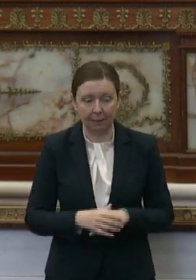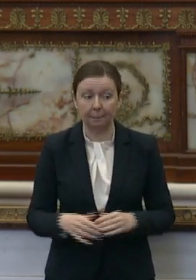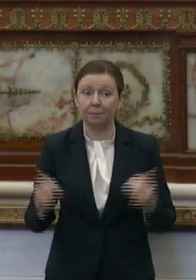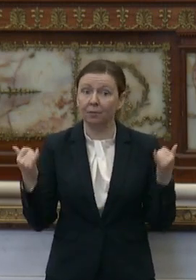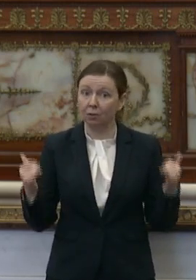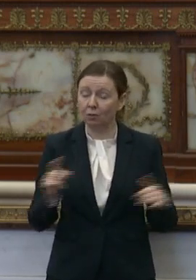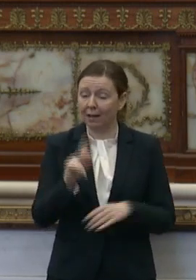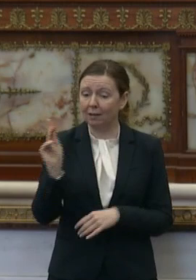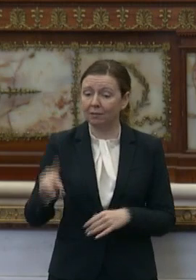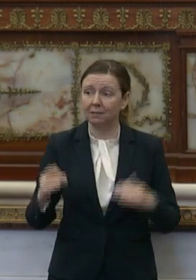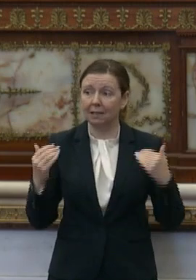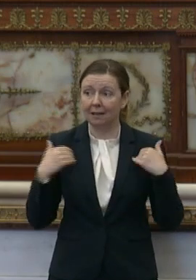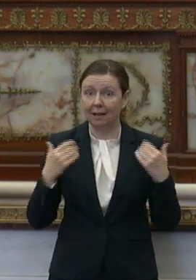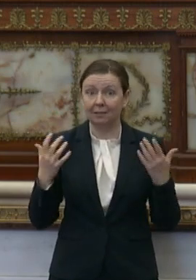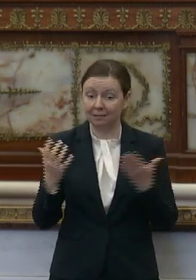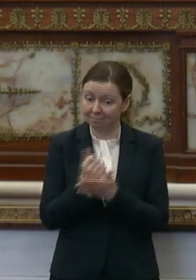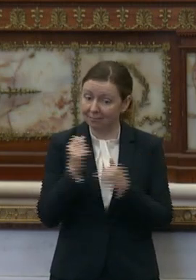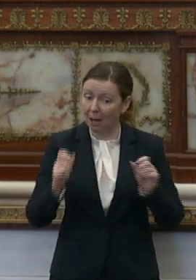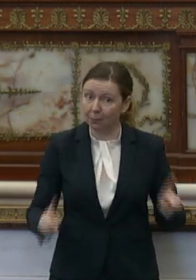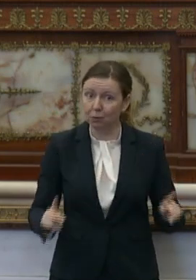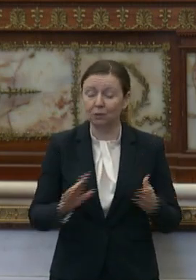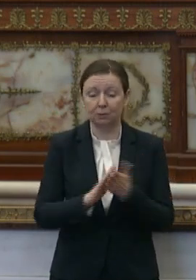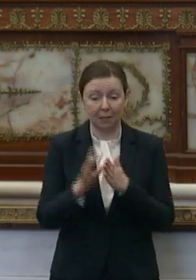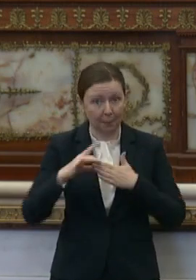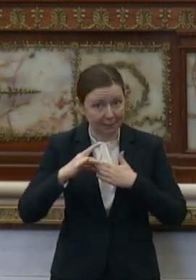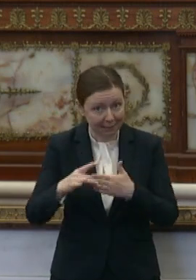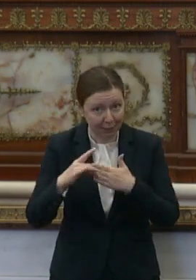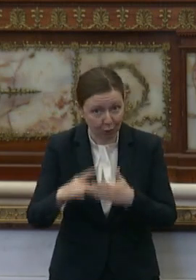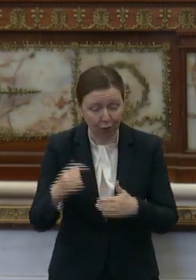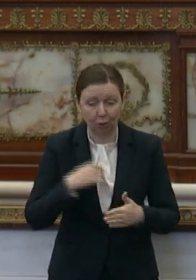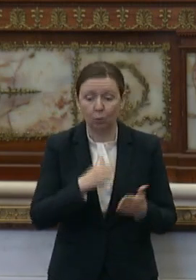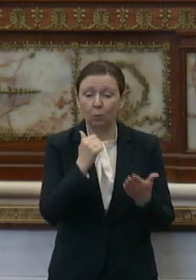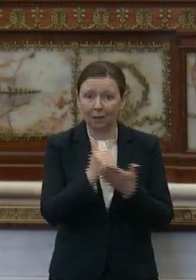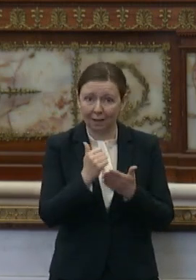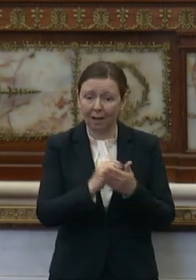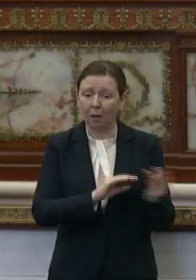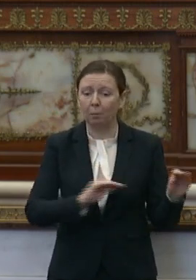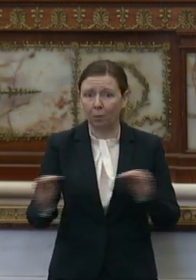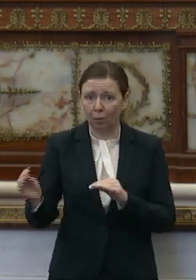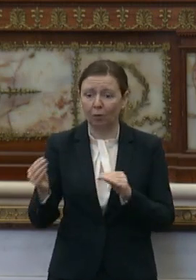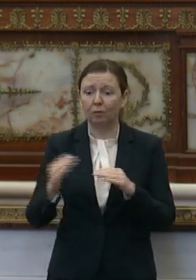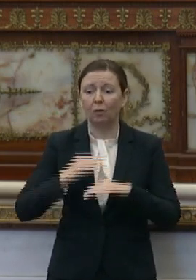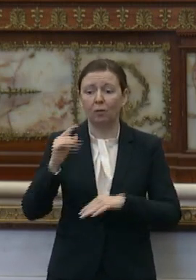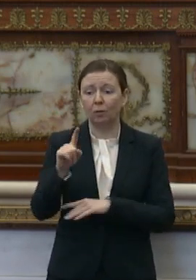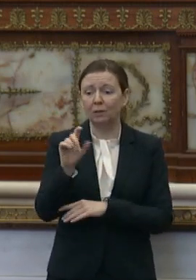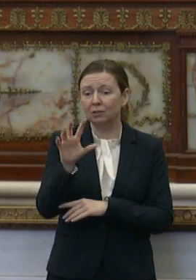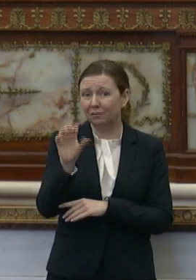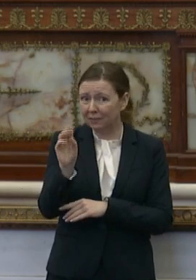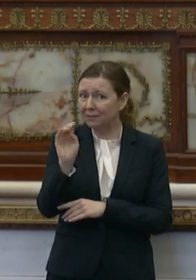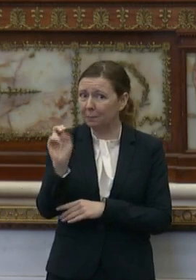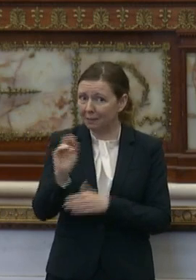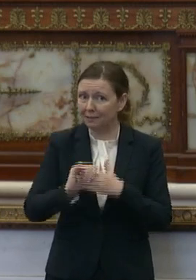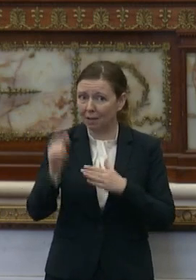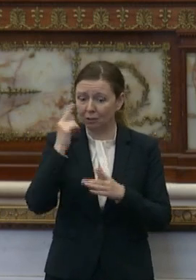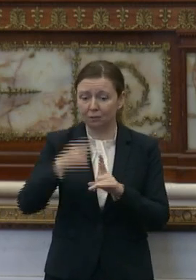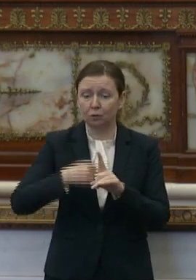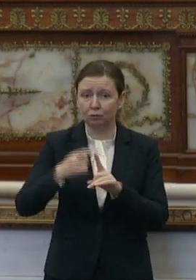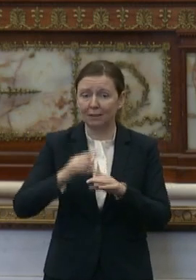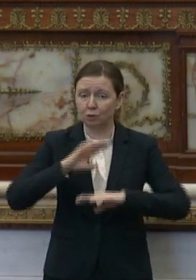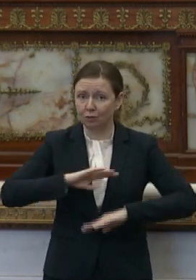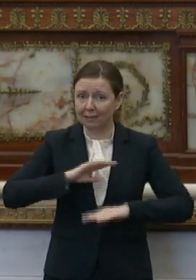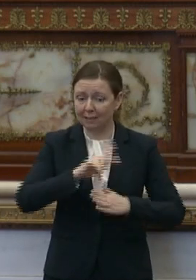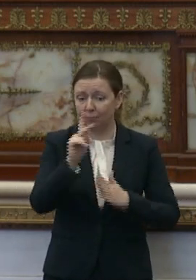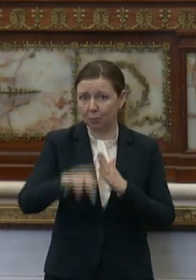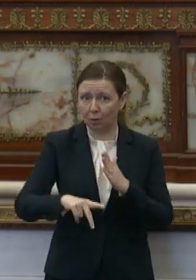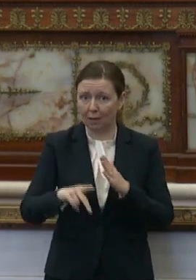now, Philadelphia has a chance to be a leader. We help move more than $150 million for rental relief